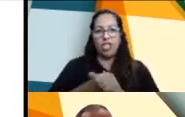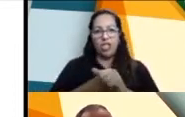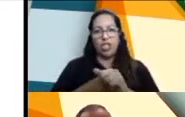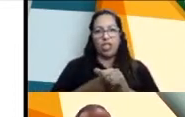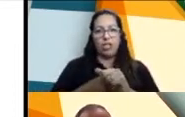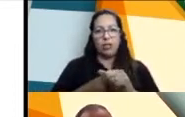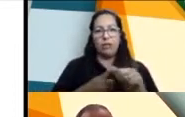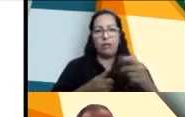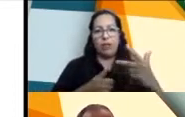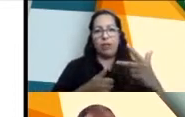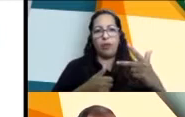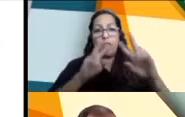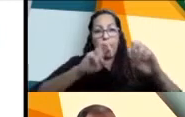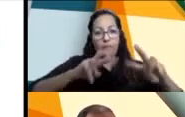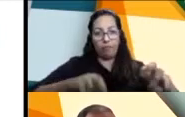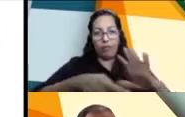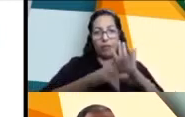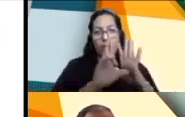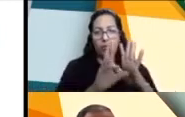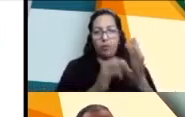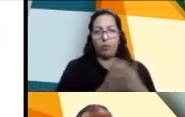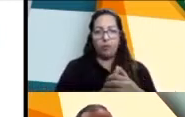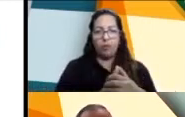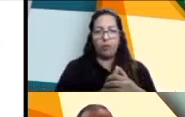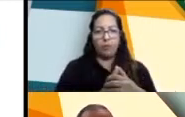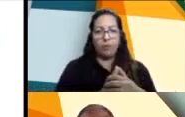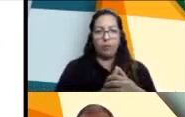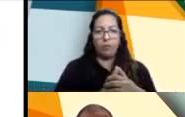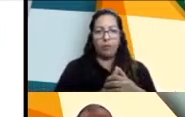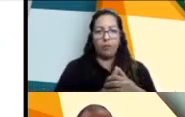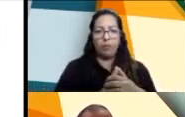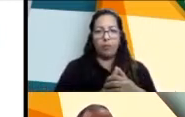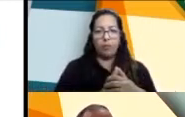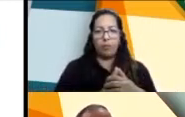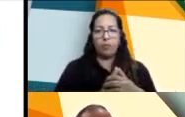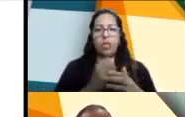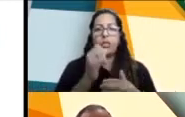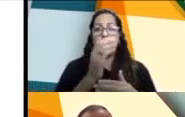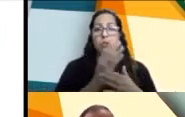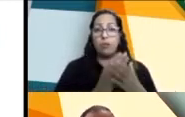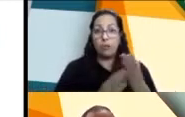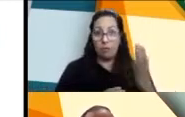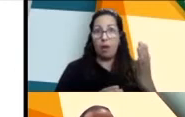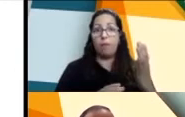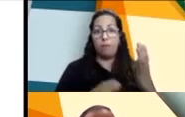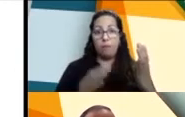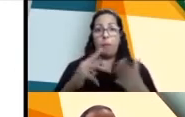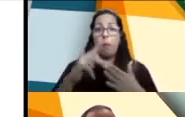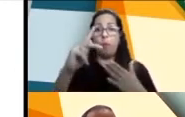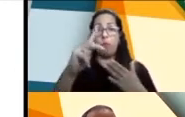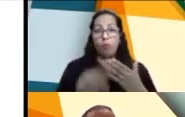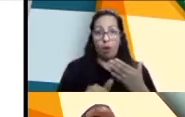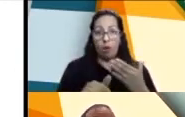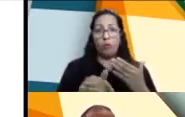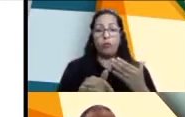review. Probably there are going to be some cases in which the projects are going to